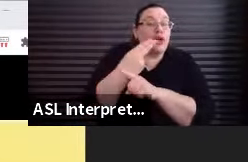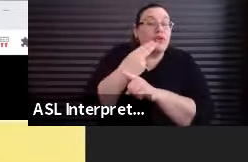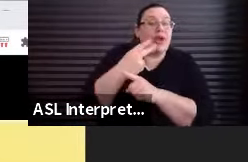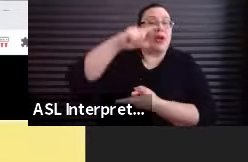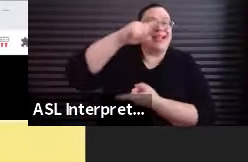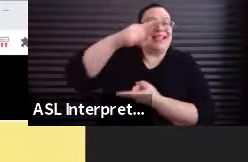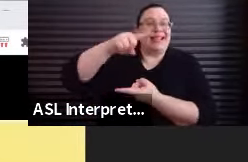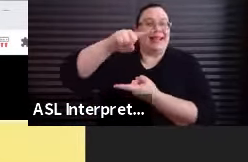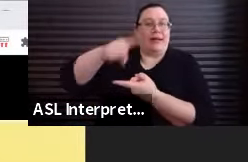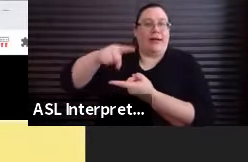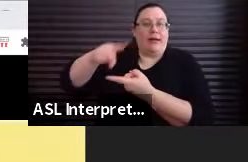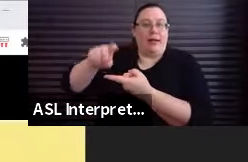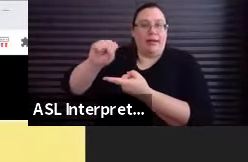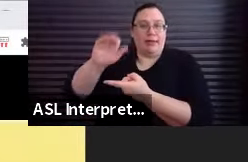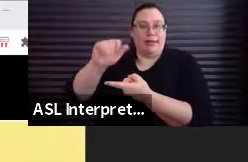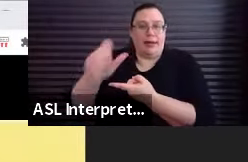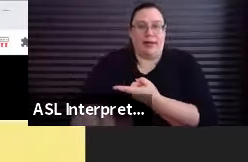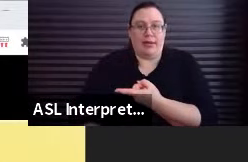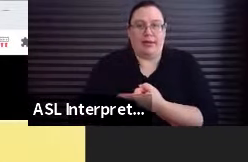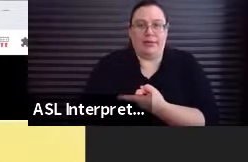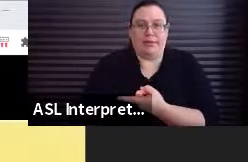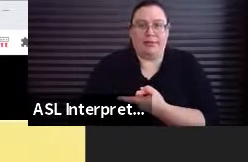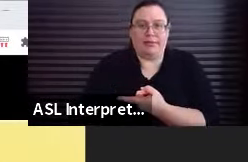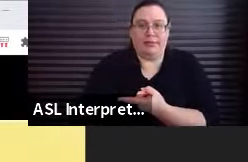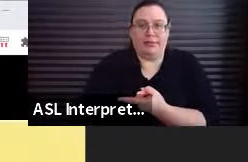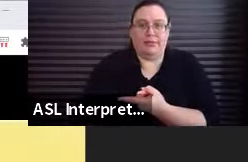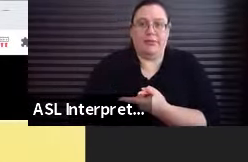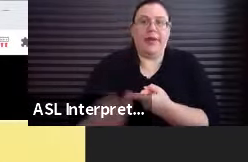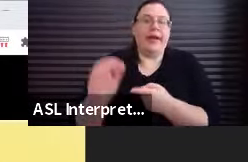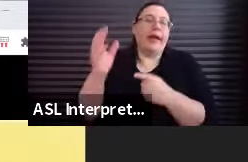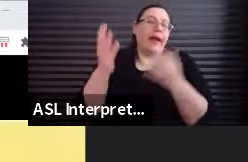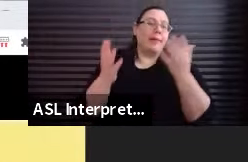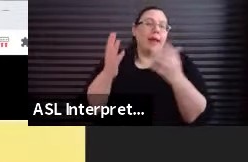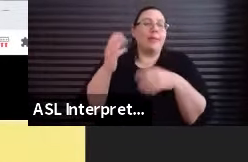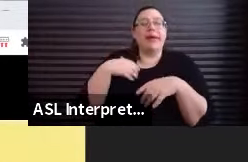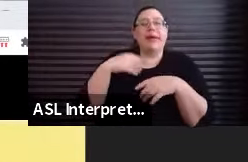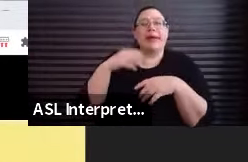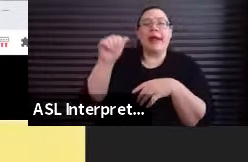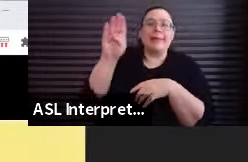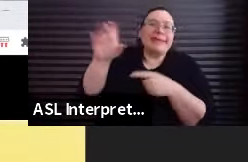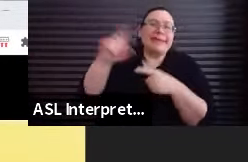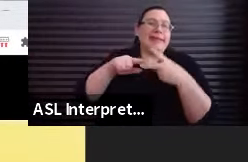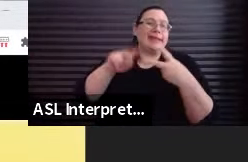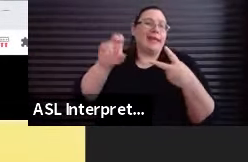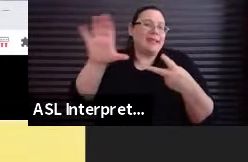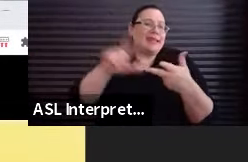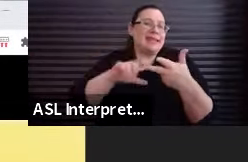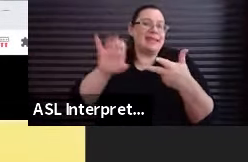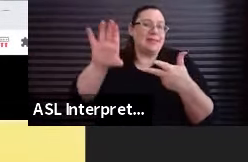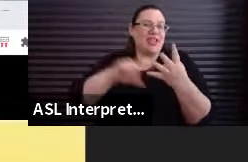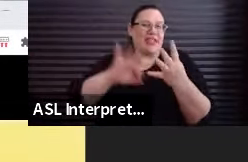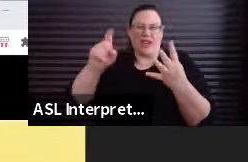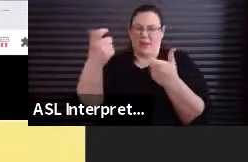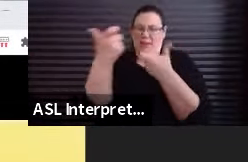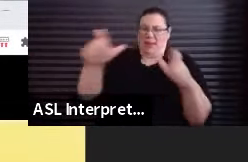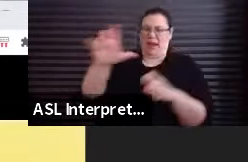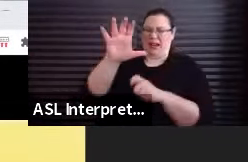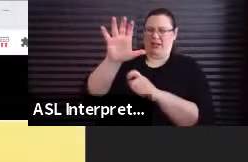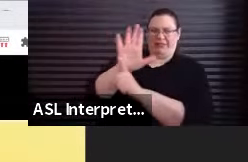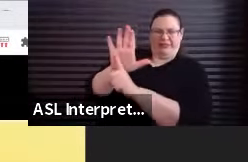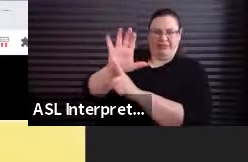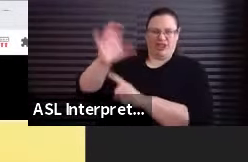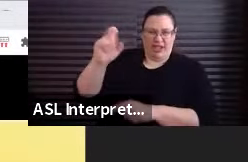scale. And it's be airing on one of the majors like ABC, NBC, CBS, and Fox. So an